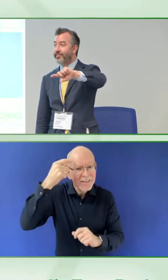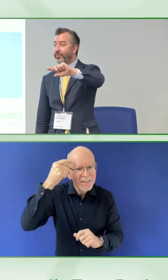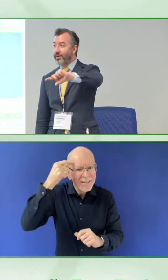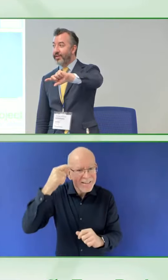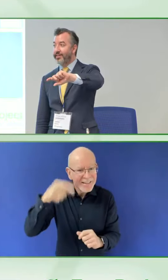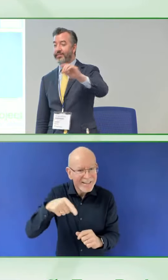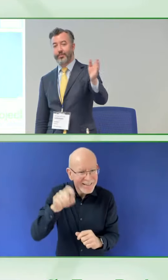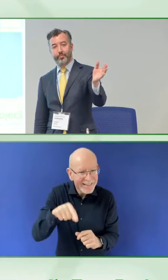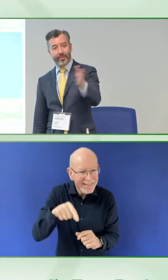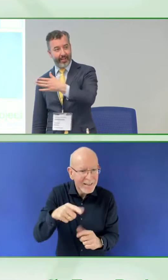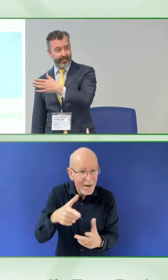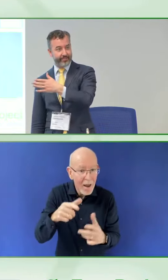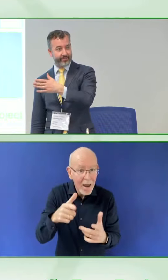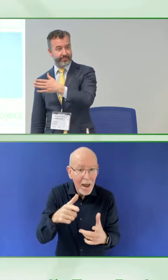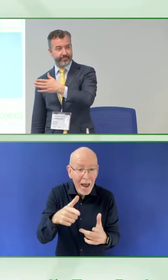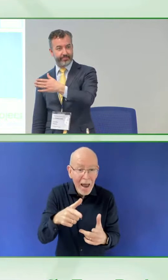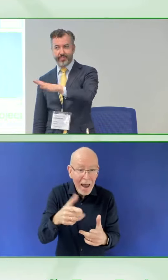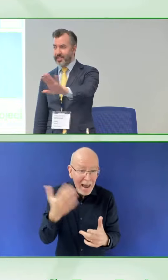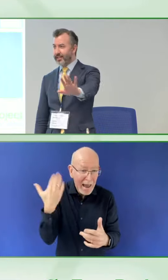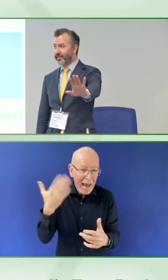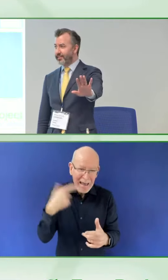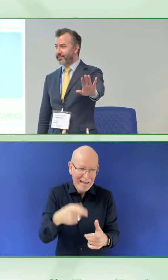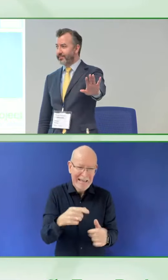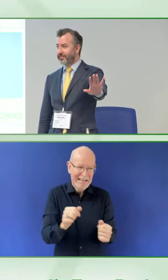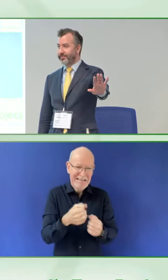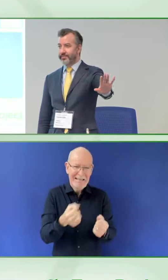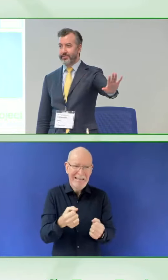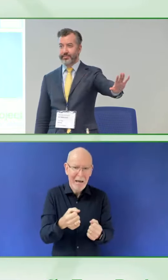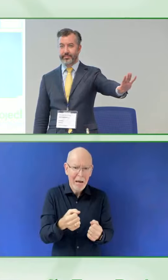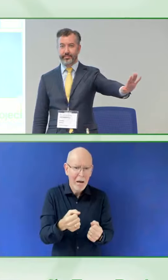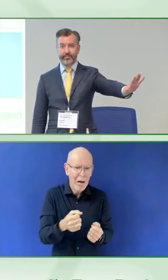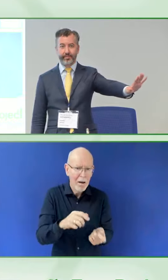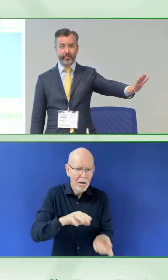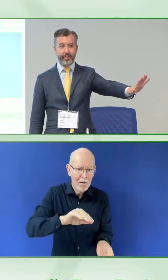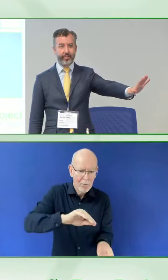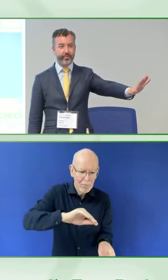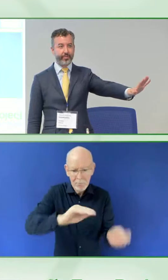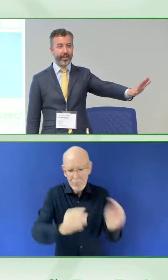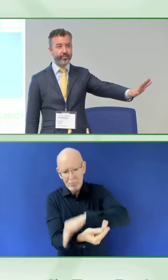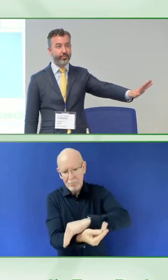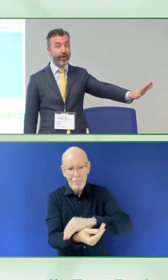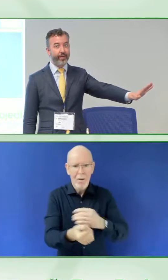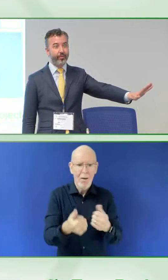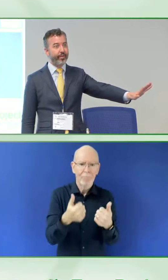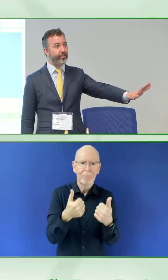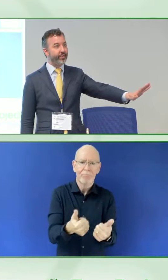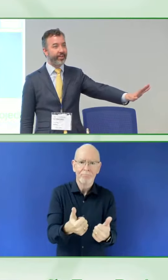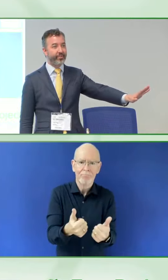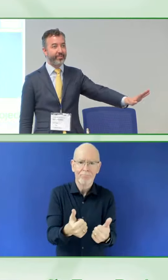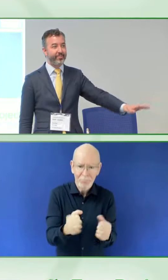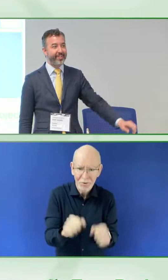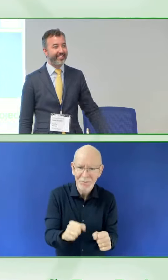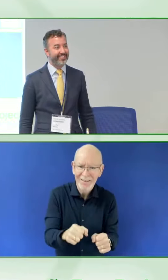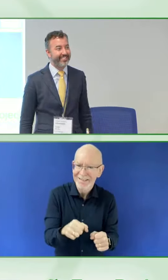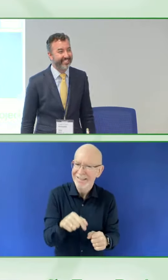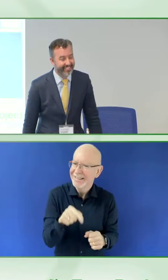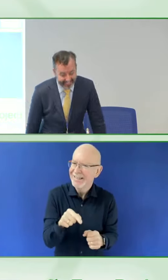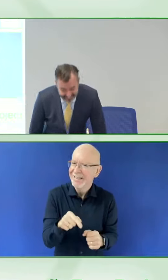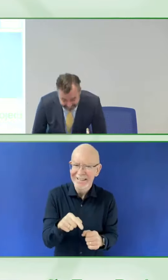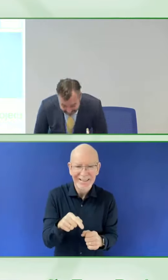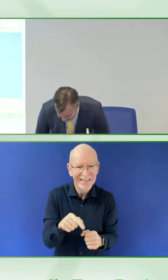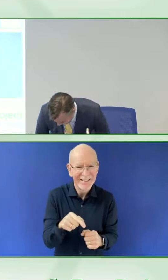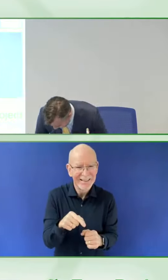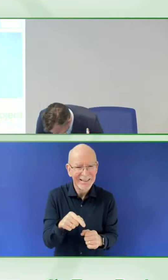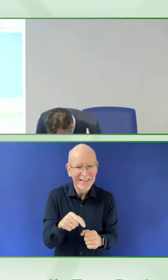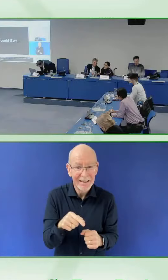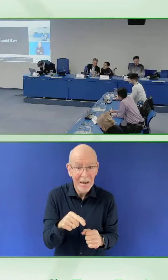hackathon if we blank. Is that clear? I'm getting a few nods. Great, we'll give you another 3 minutes.